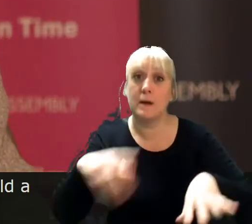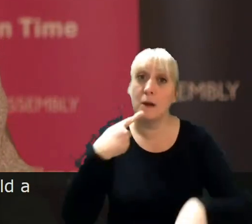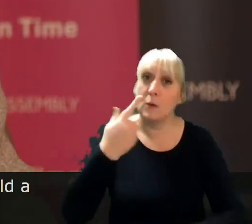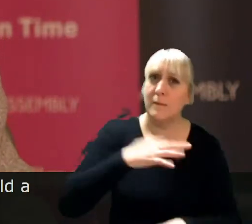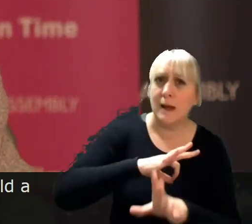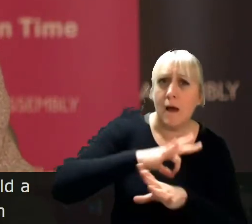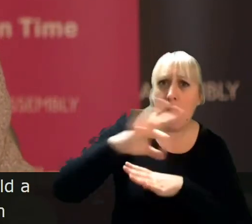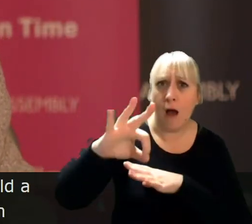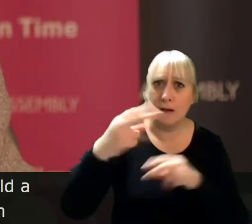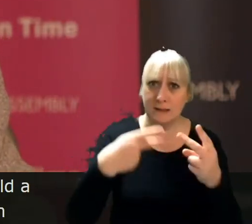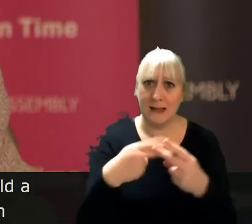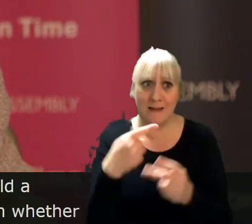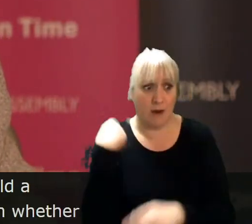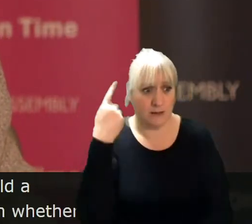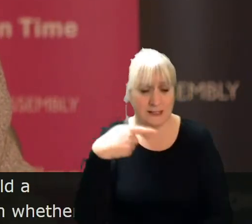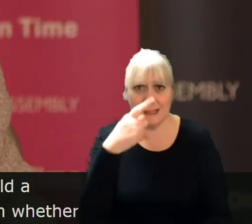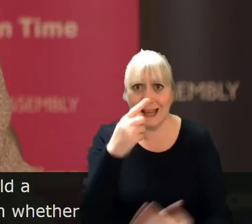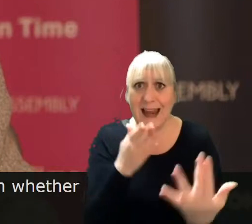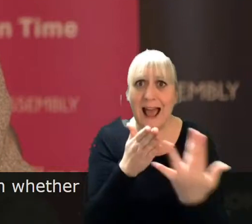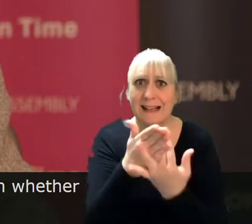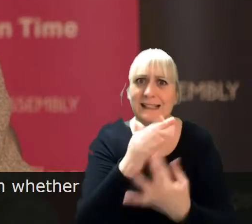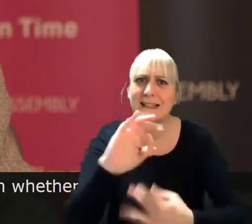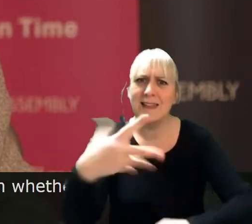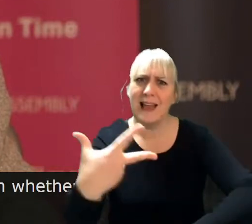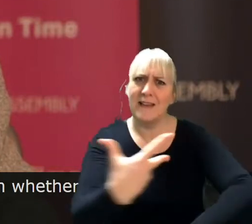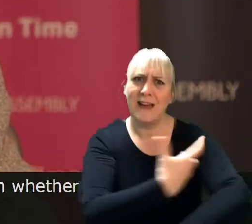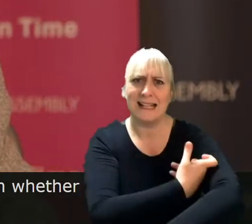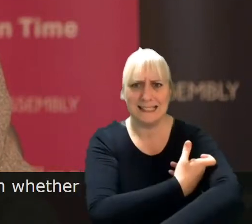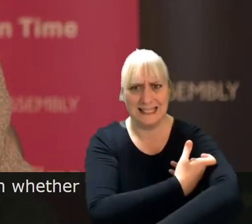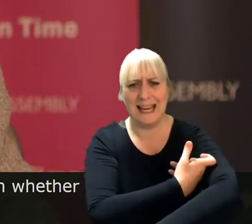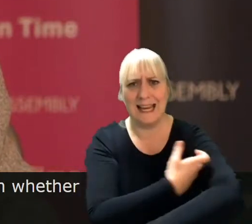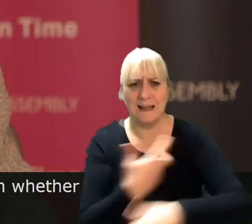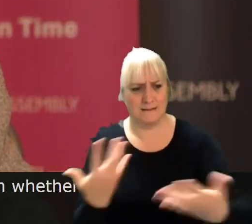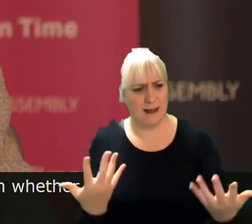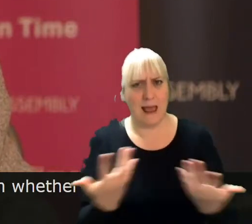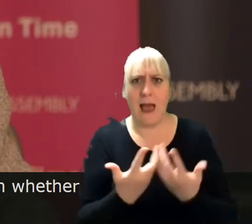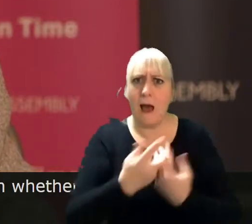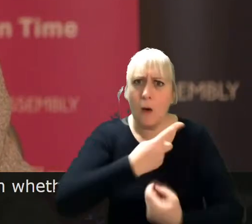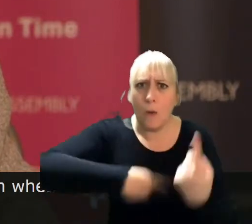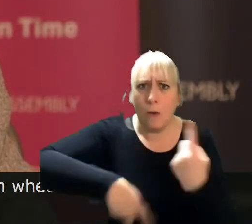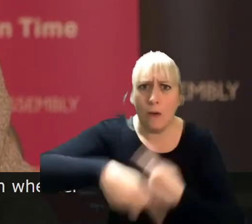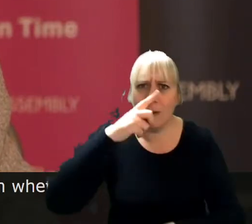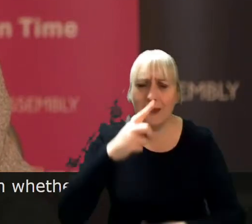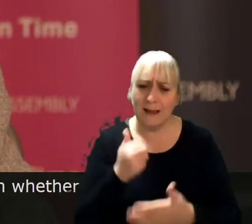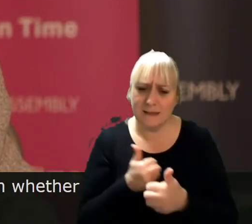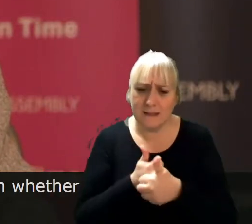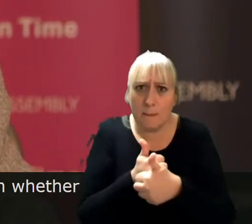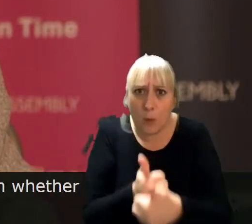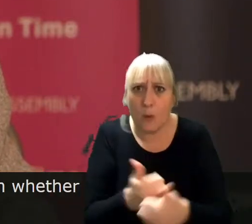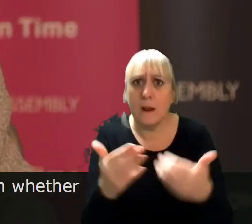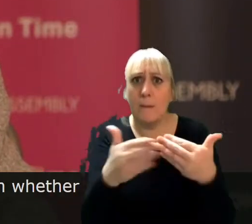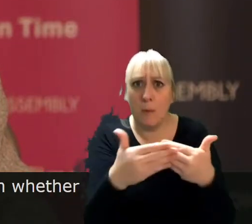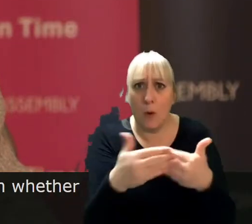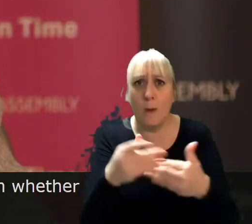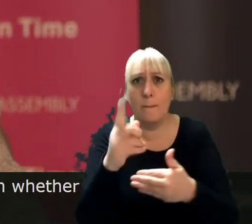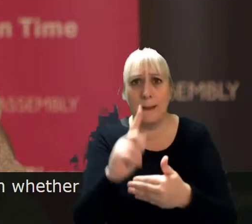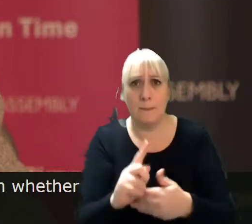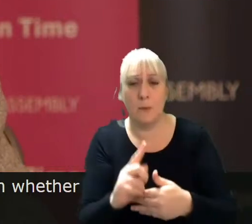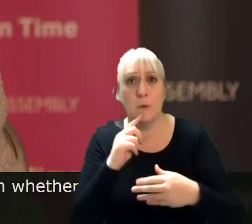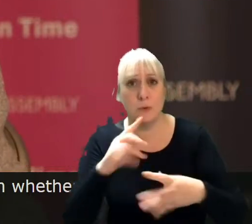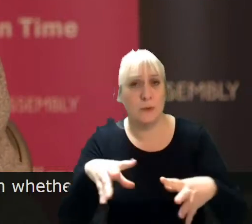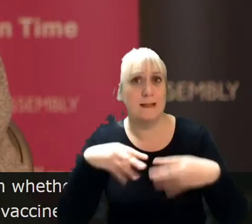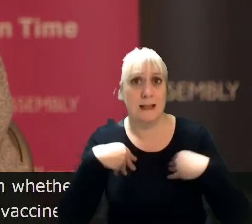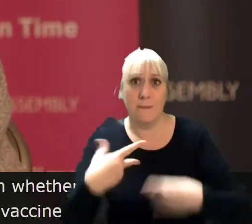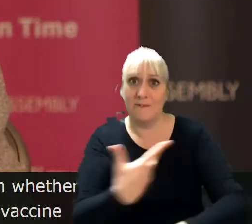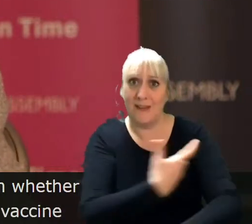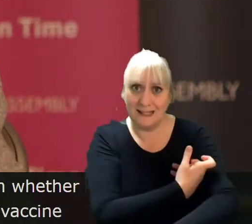of COVID-19 vaccine and how we can support vaccine uptake amongst Black, Asian minority